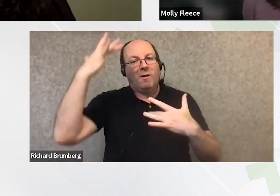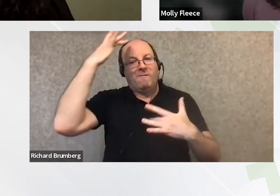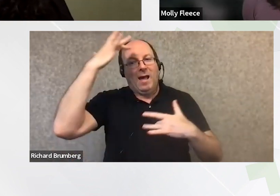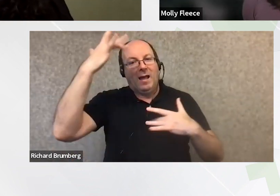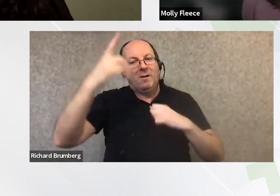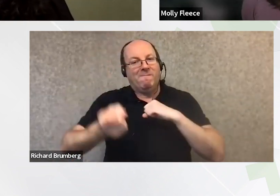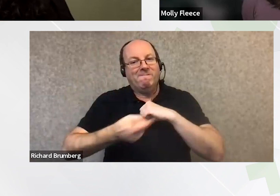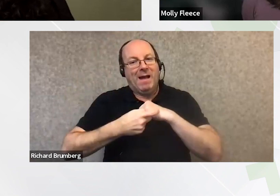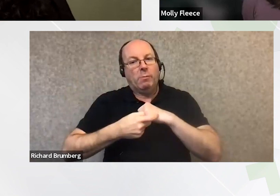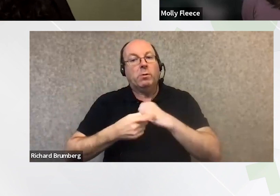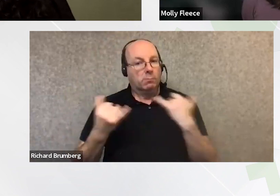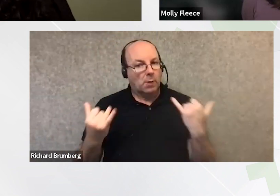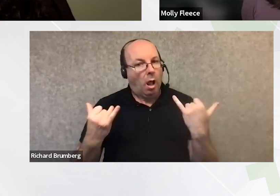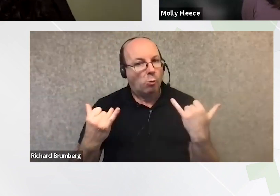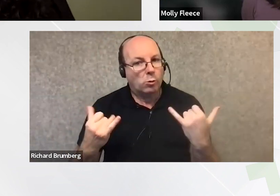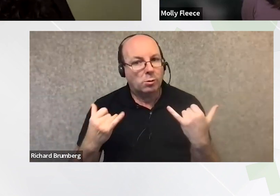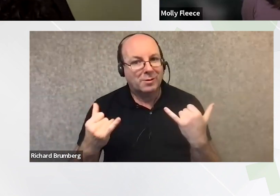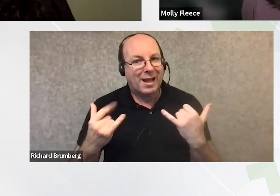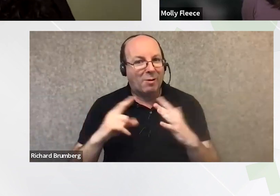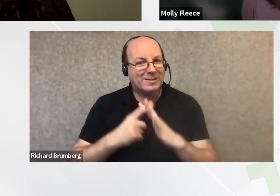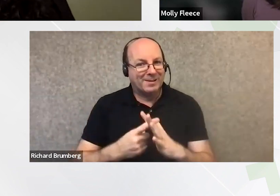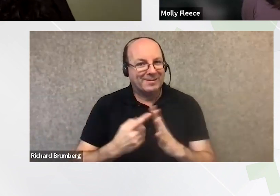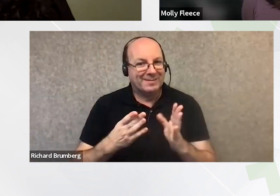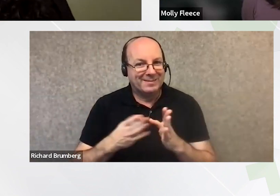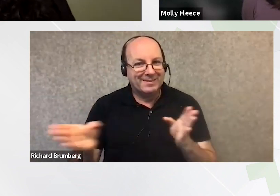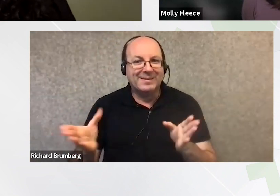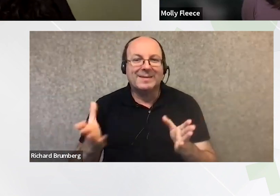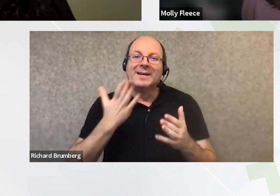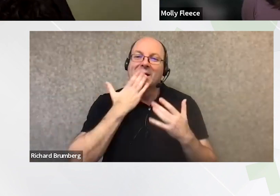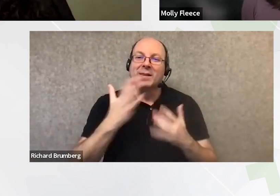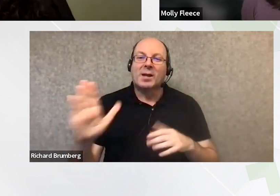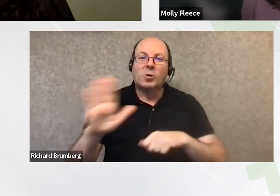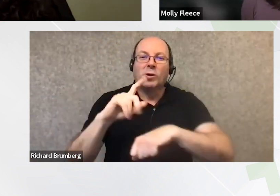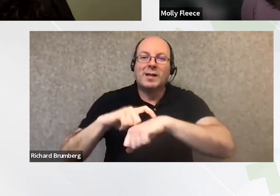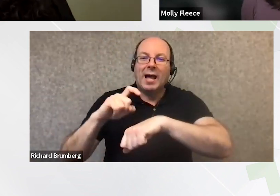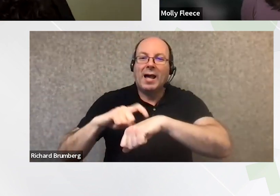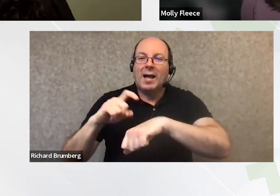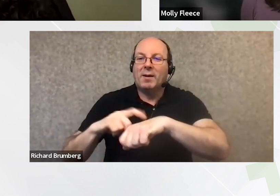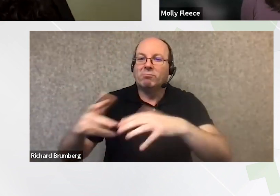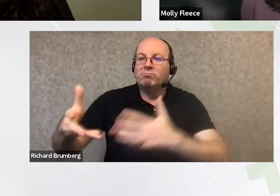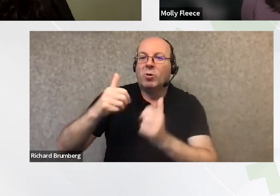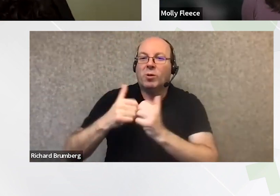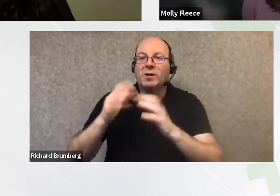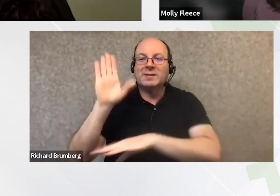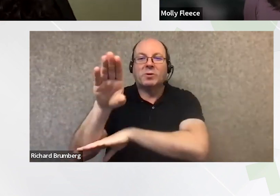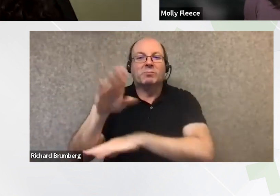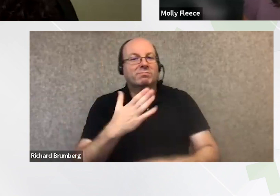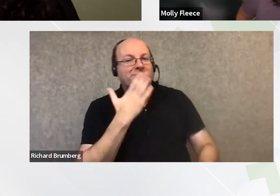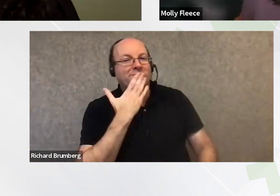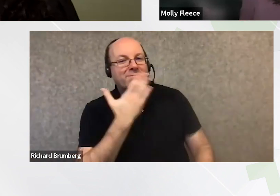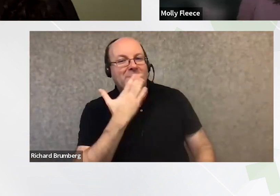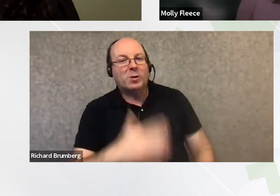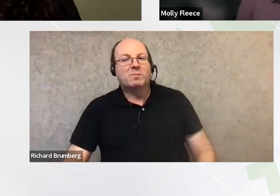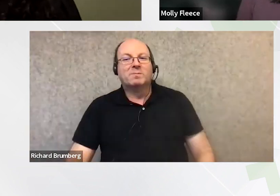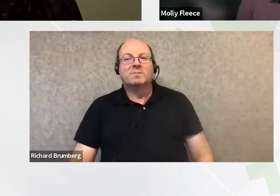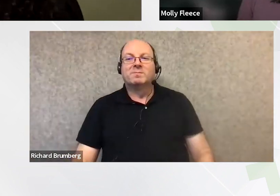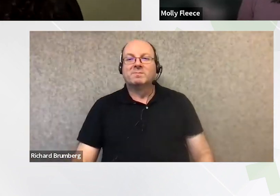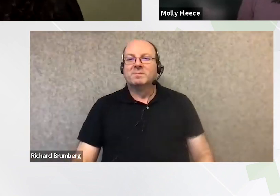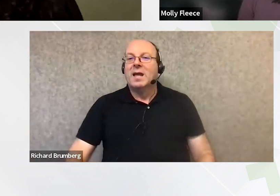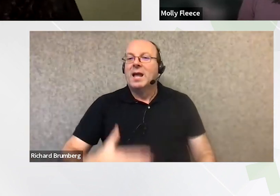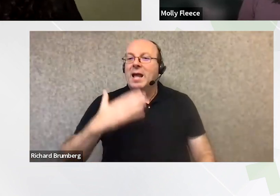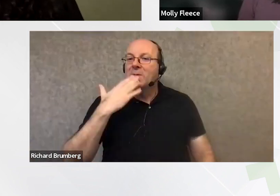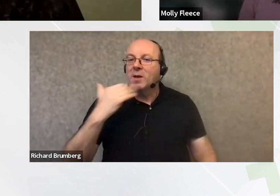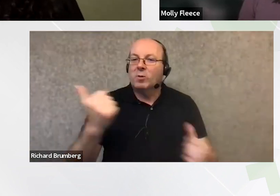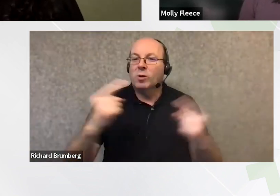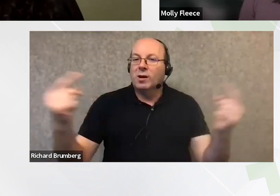now. We so appreciate your time spent with us this afternoon. Thank you so much, everyone. And thank you everyone